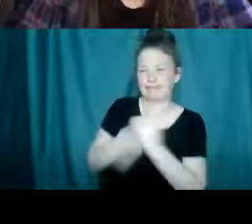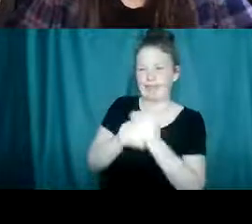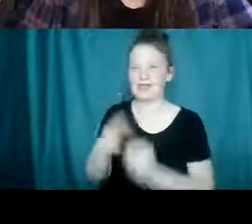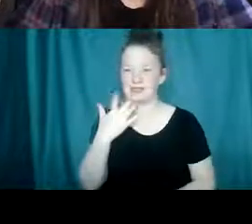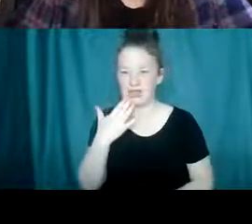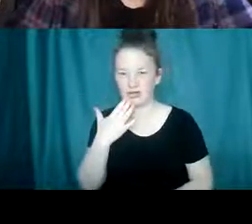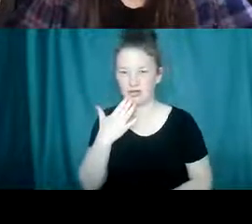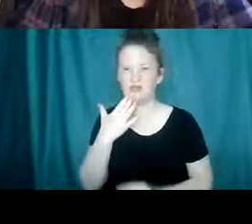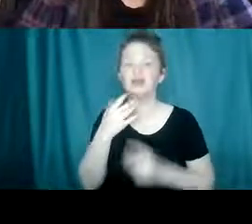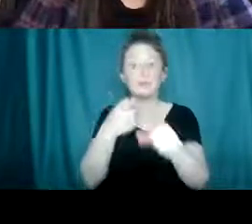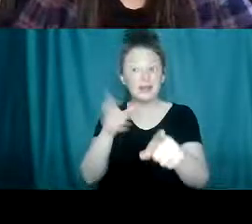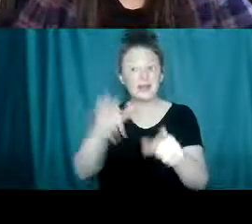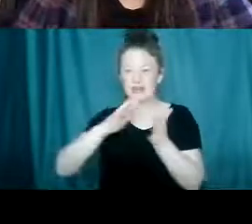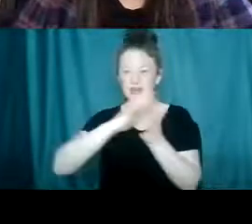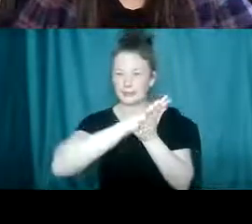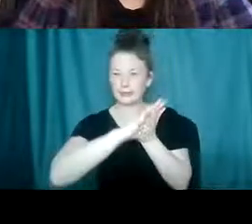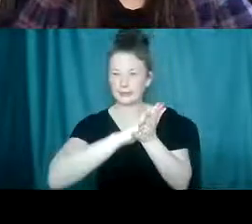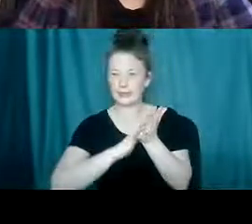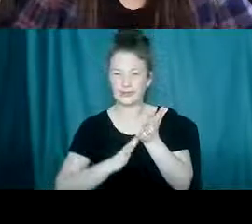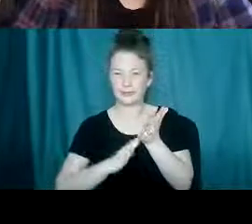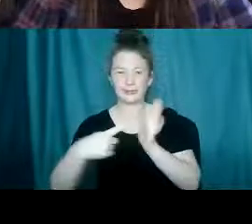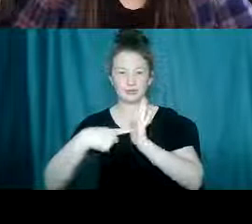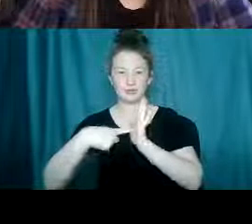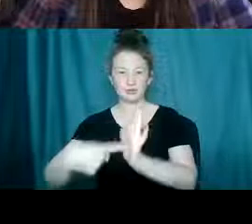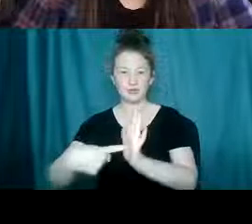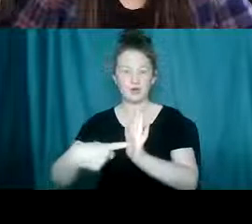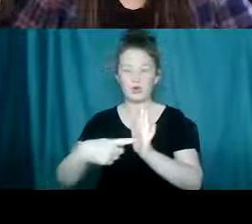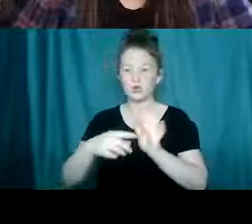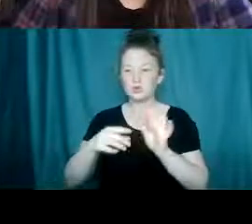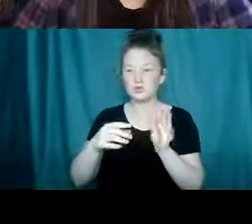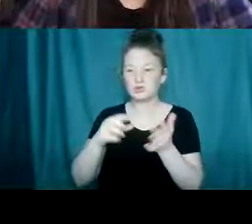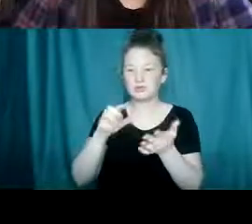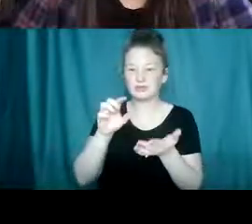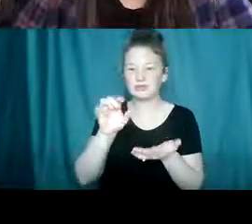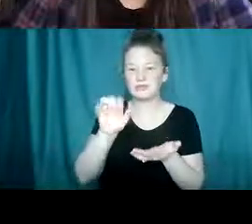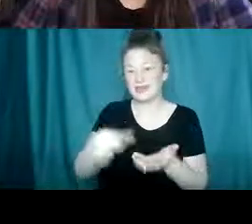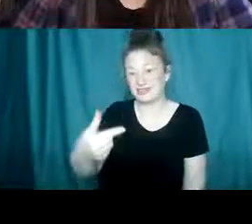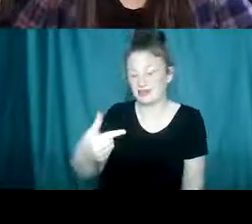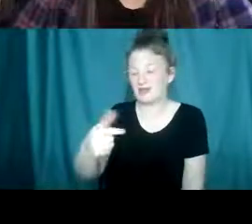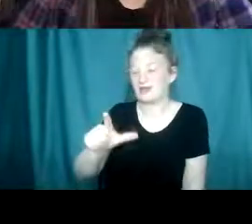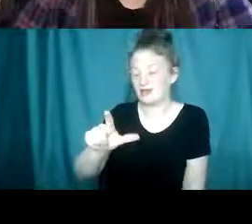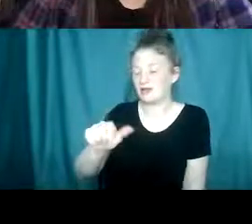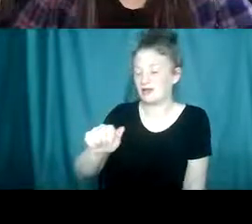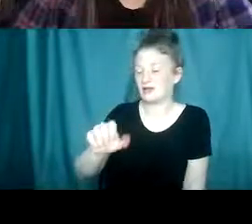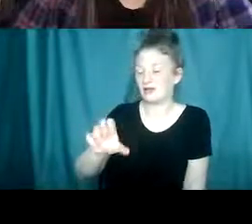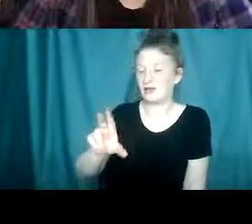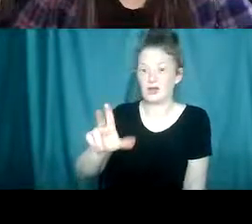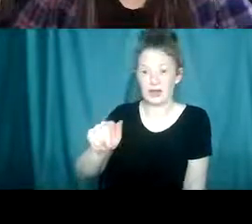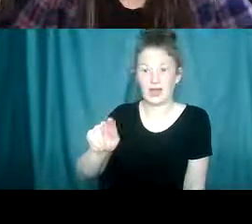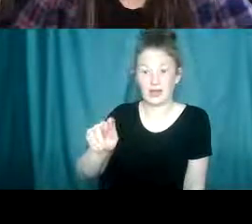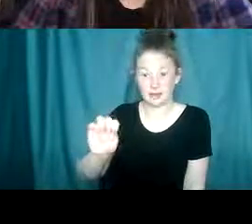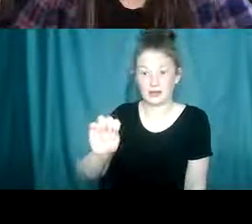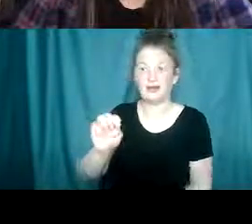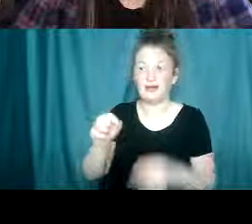is telling us this big fluffy thing is a grain of glauconite. And these little